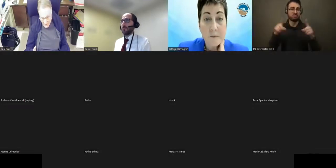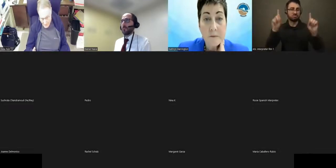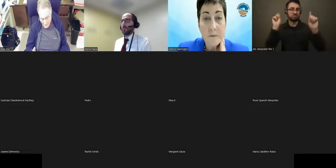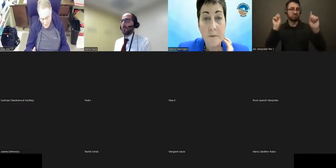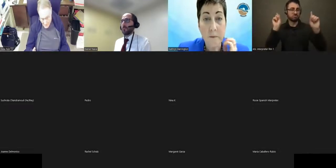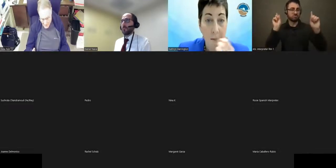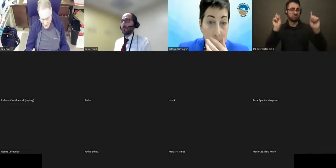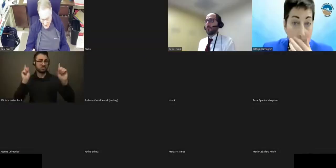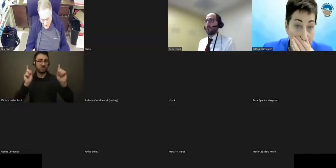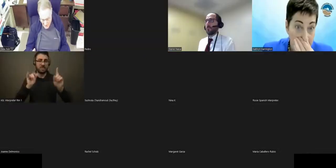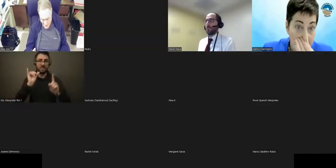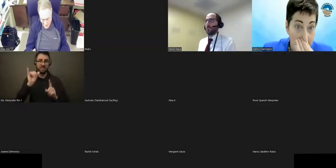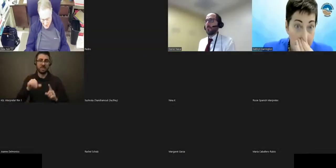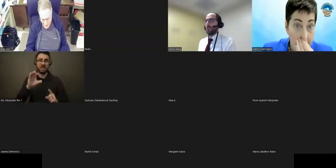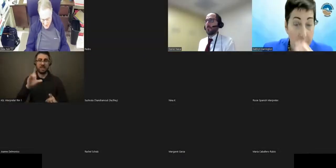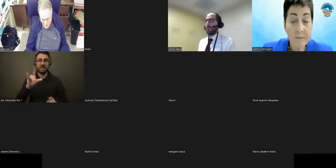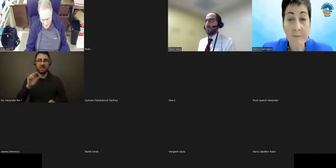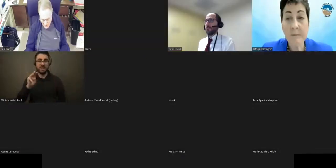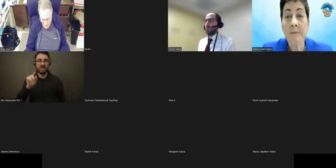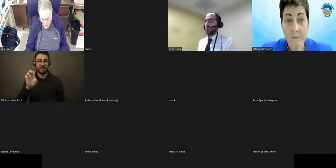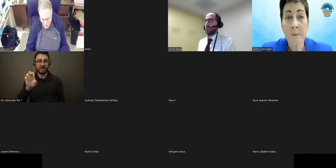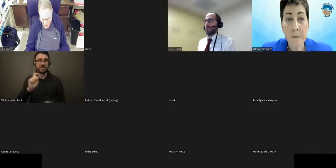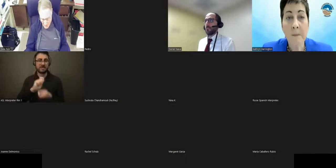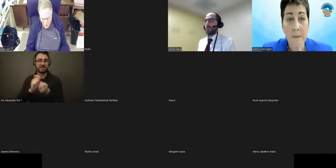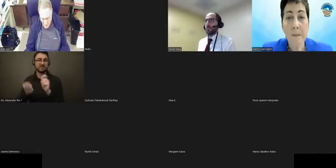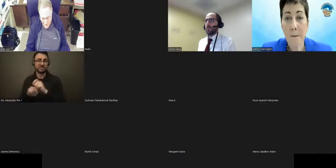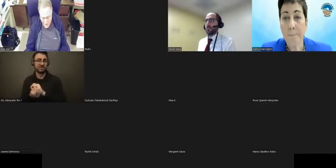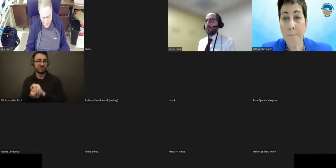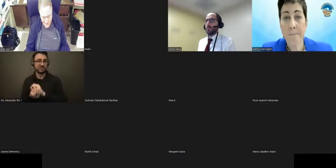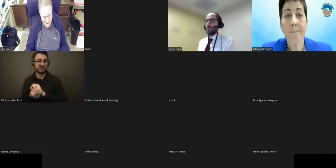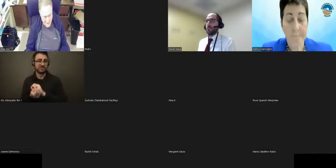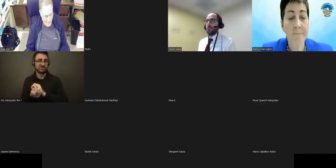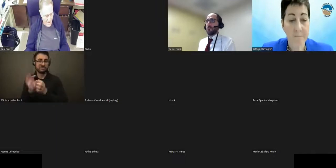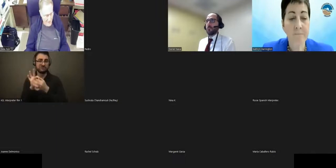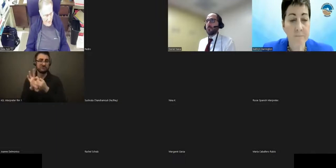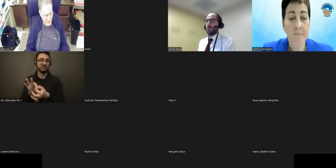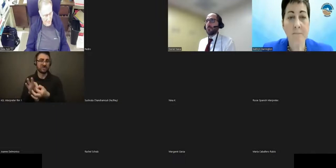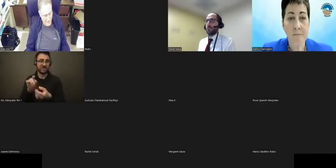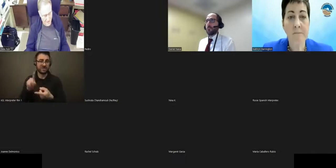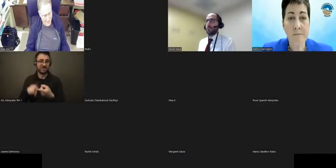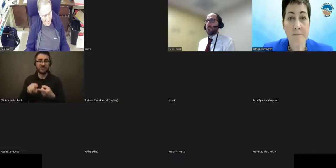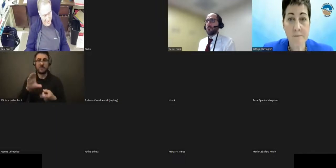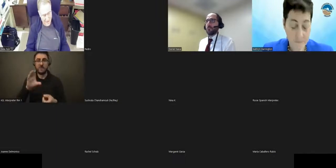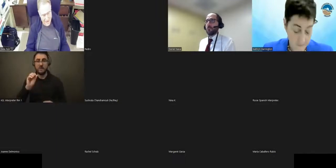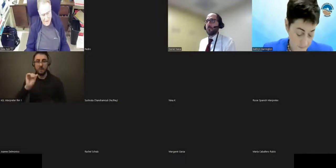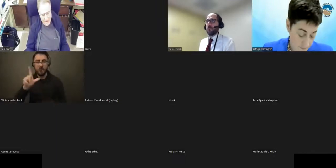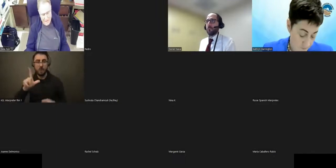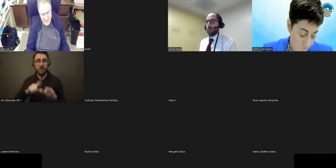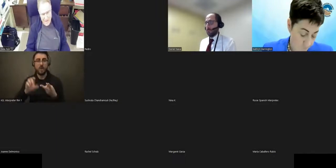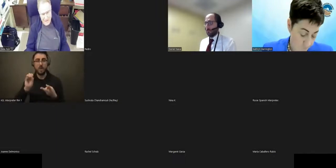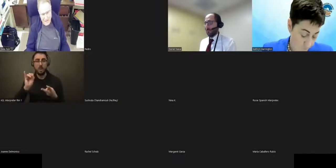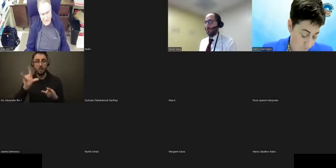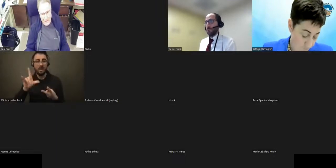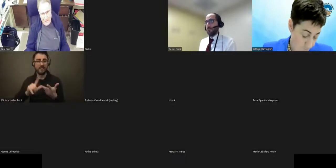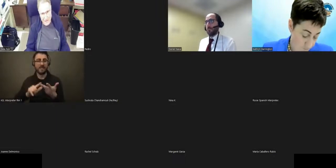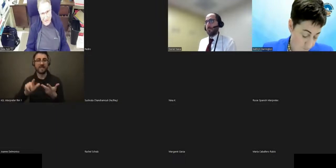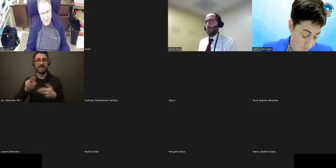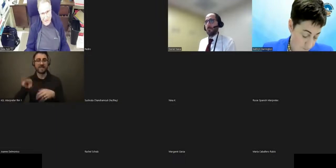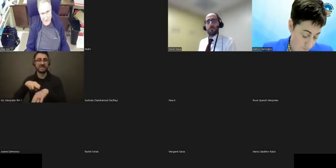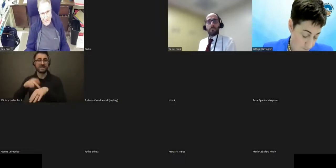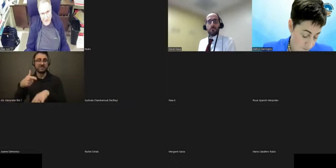the climate change and the reduction of oil, coal, and natural gas, especially since Washington County is a